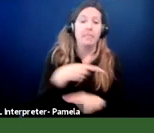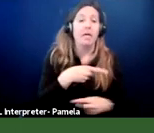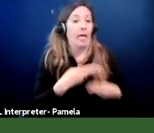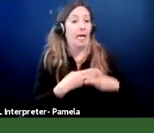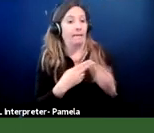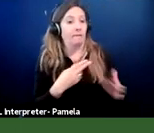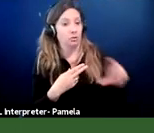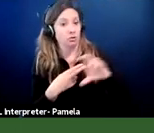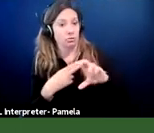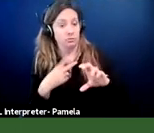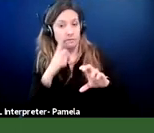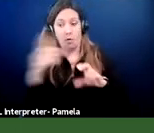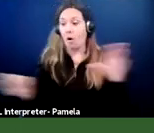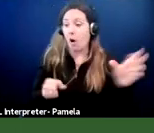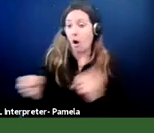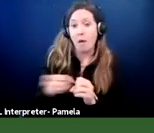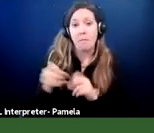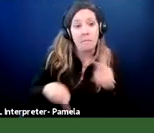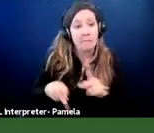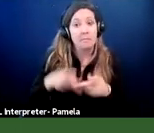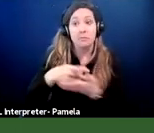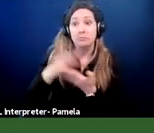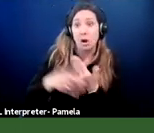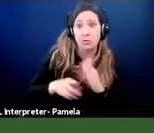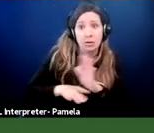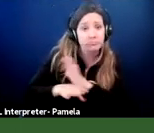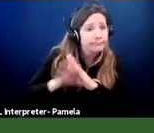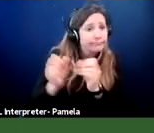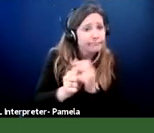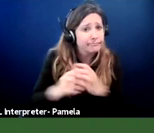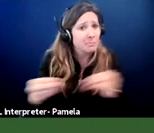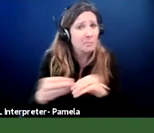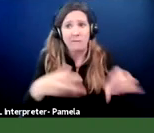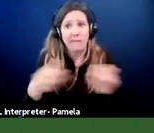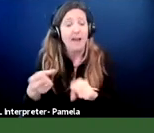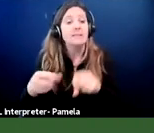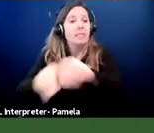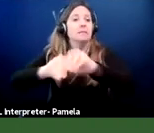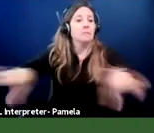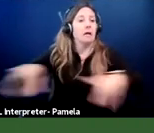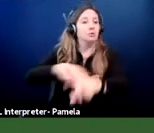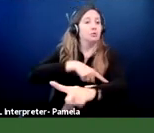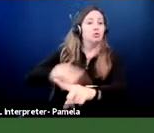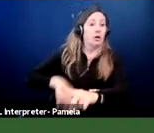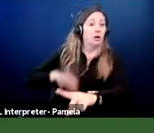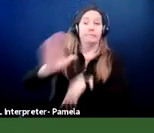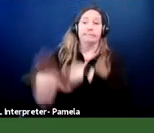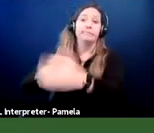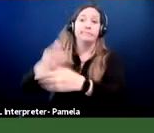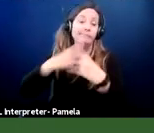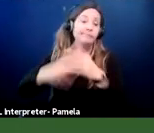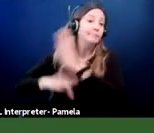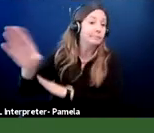sort of hire more people, get this project developed a lot quicker and deploy that into China with what they were doing. Axis